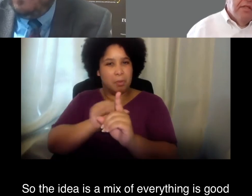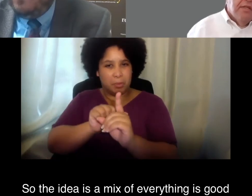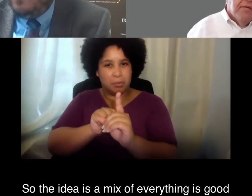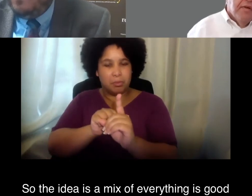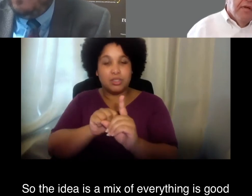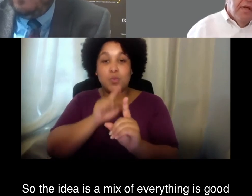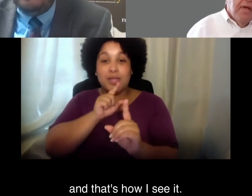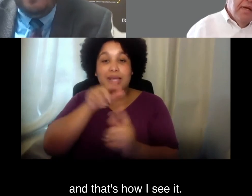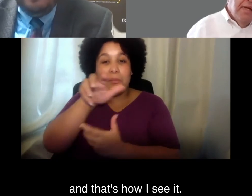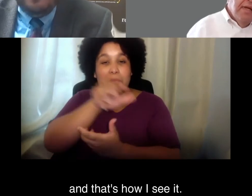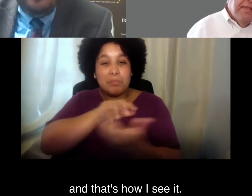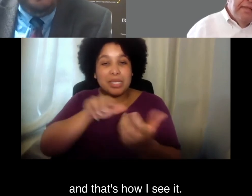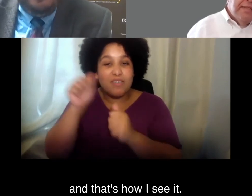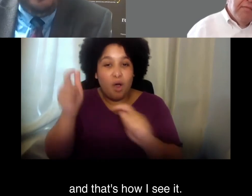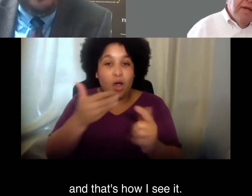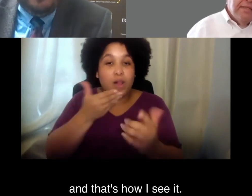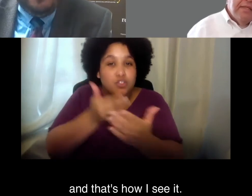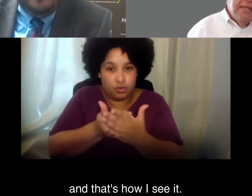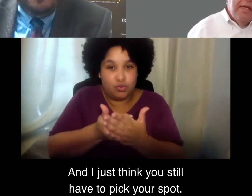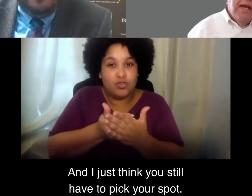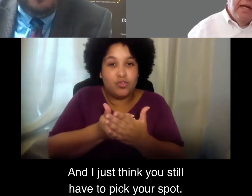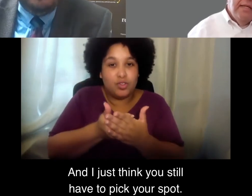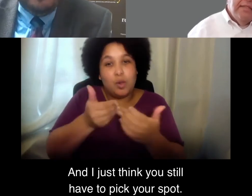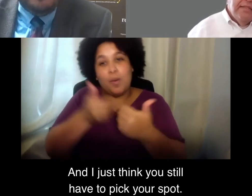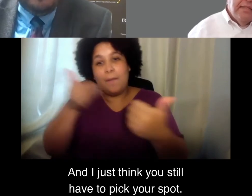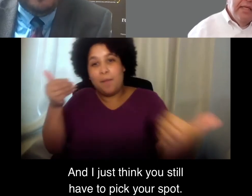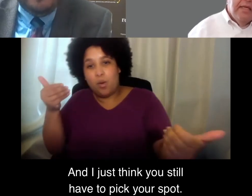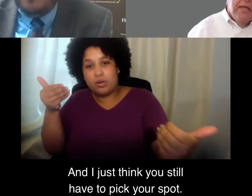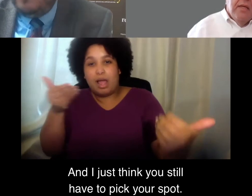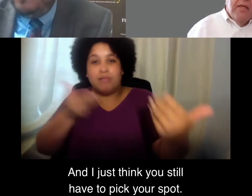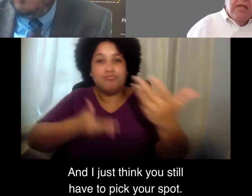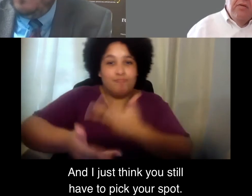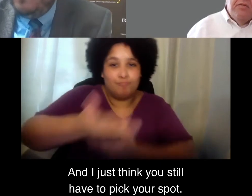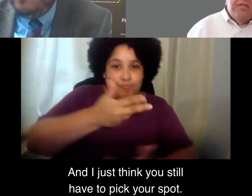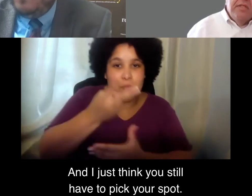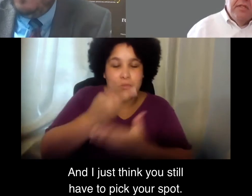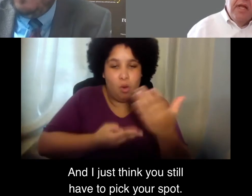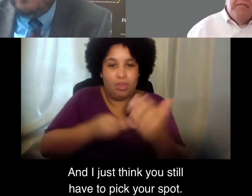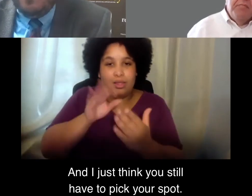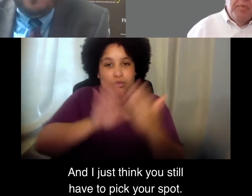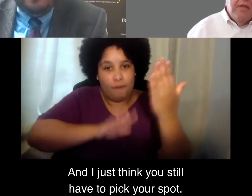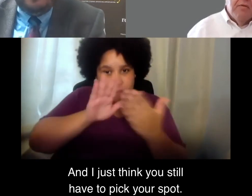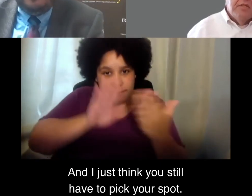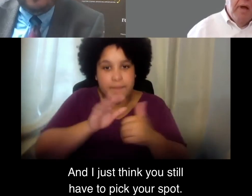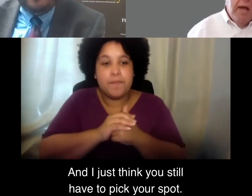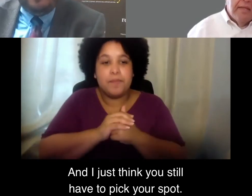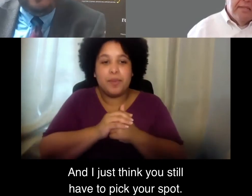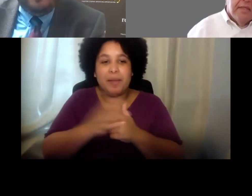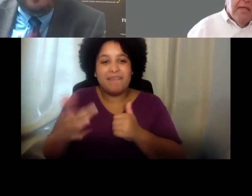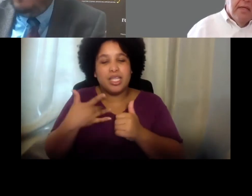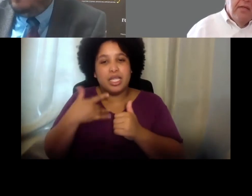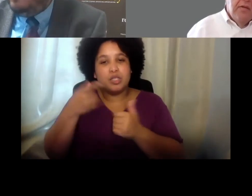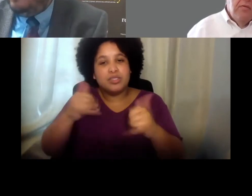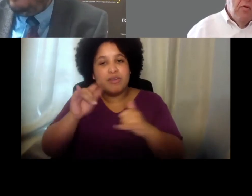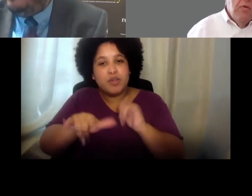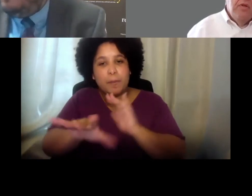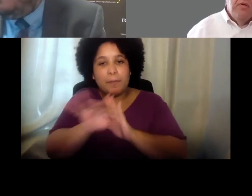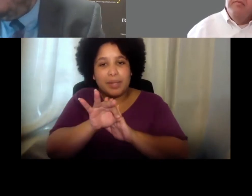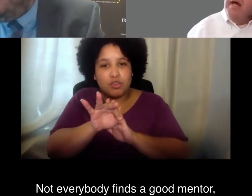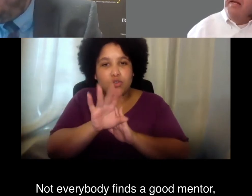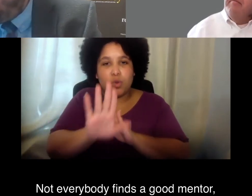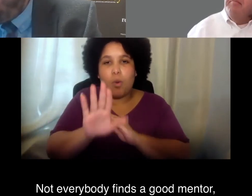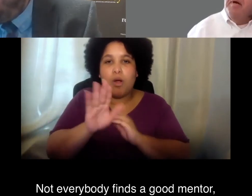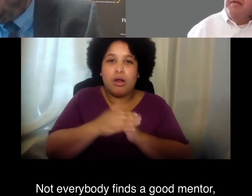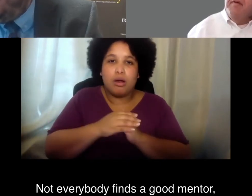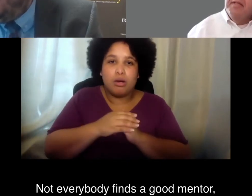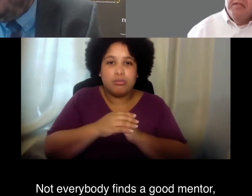good. And that's how I see it. And I just think you still have to pick your spots.